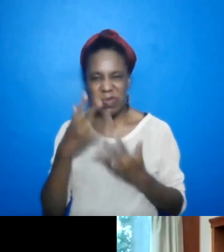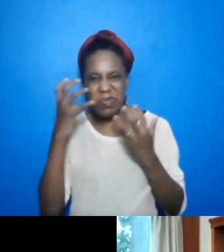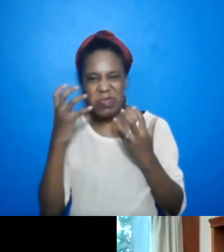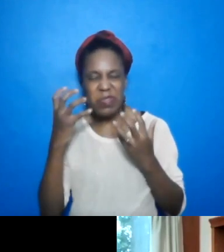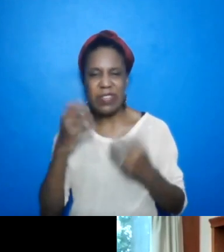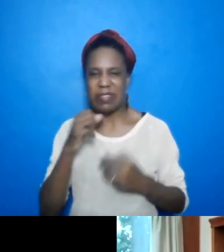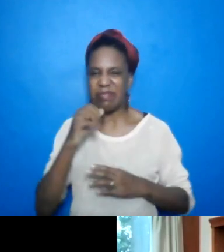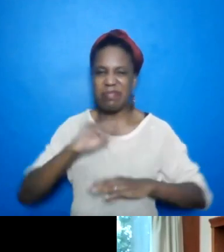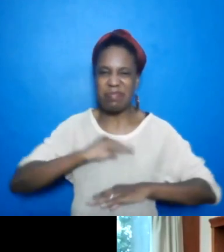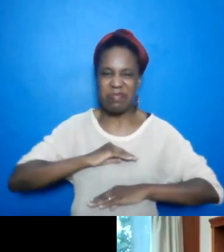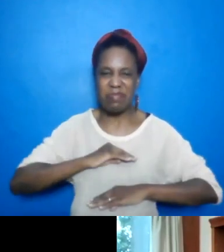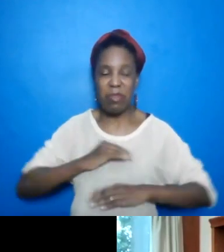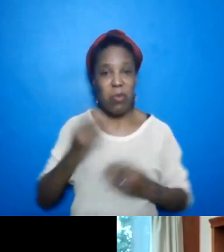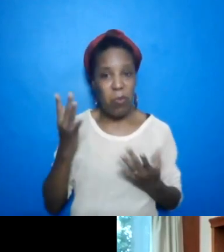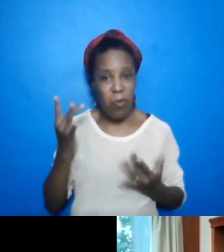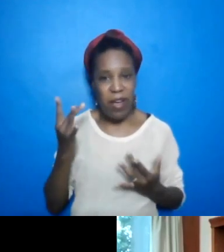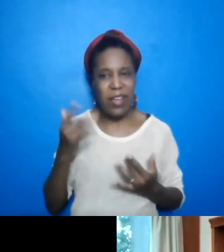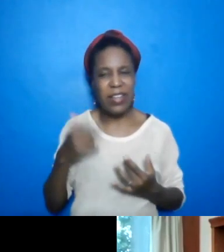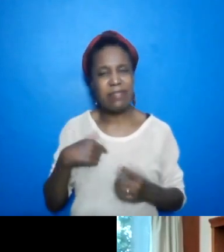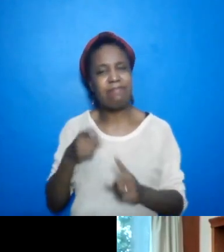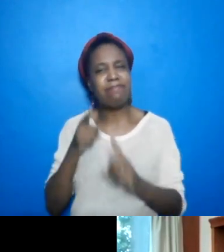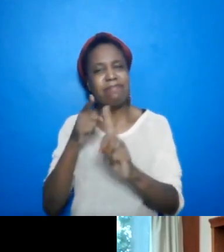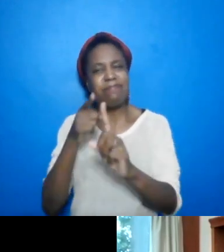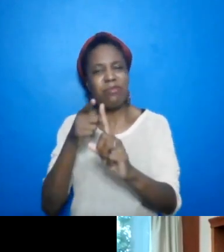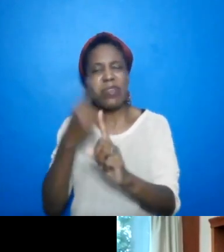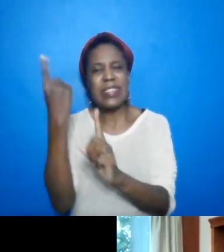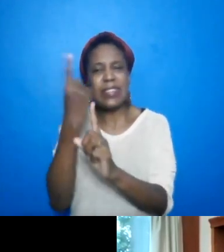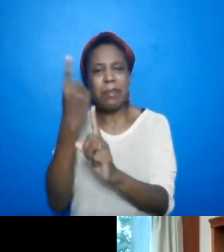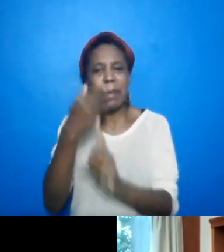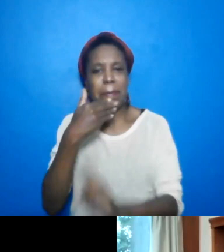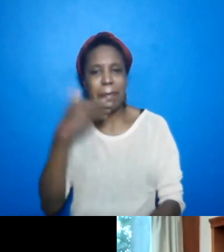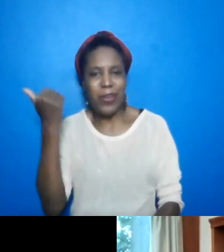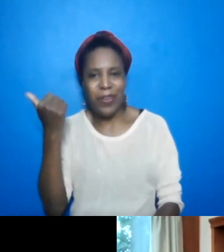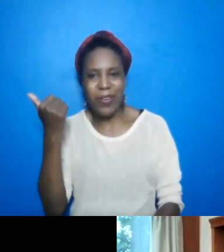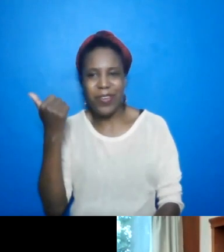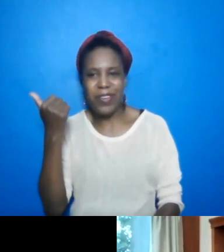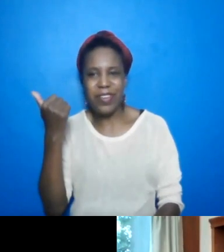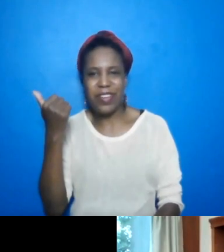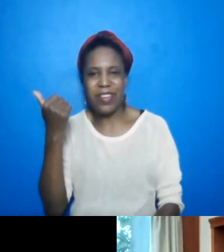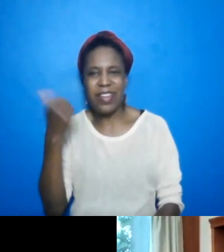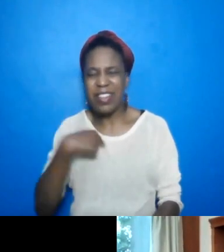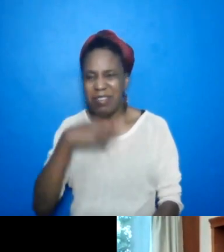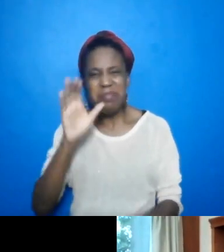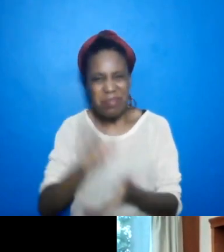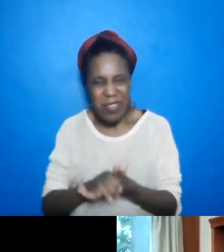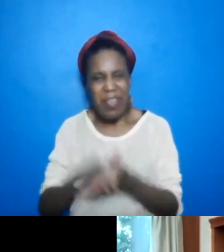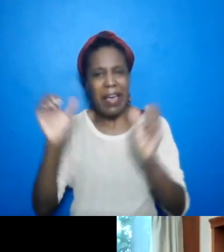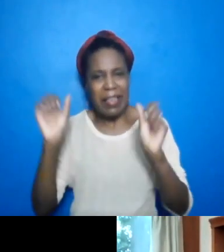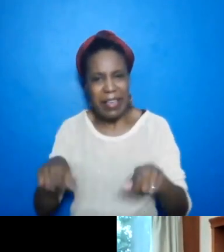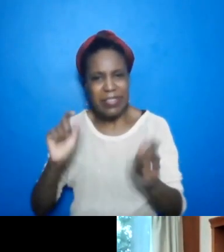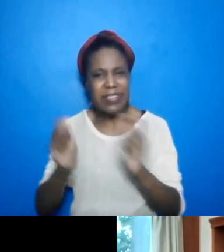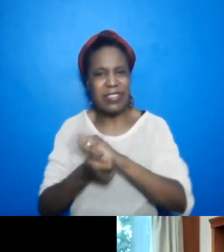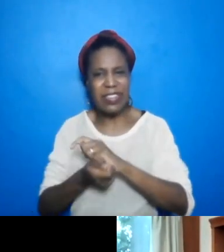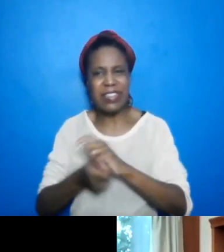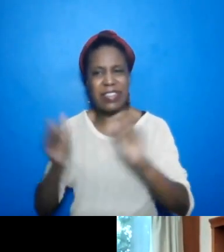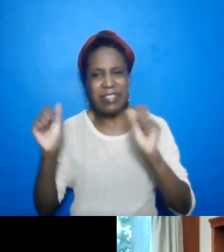better. We're never surprised by the facts on the ground. We're surprised by the narrative of the